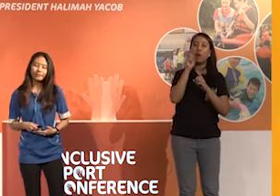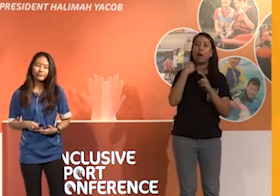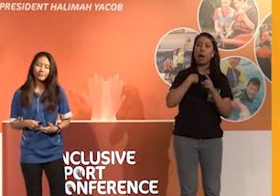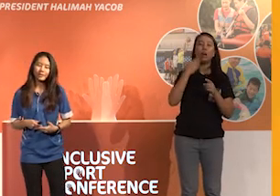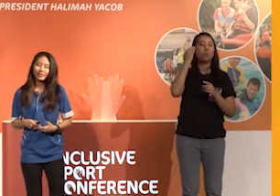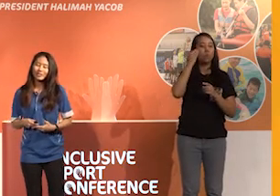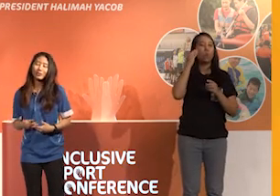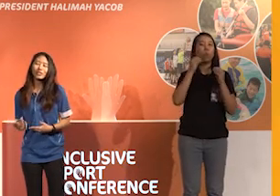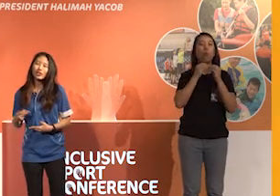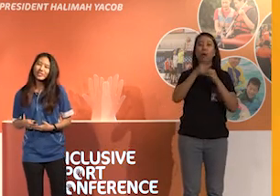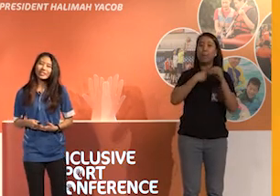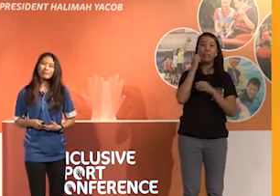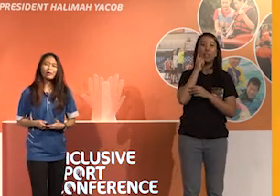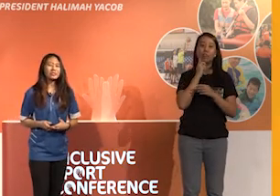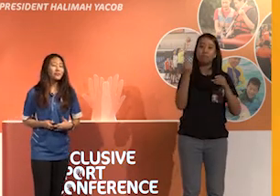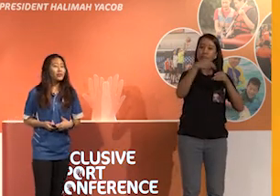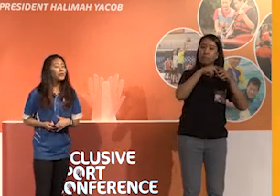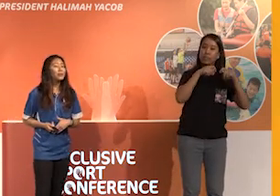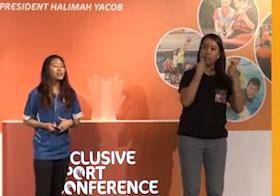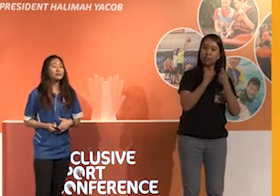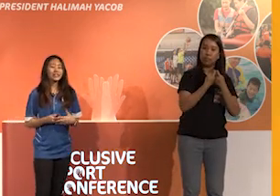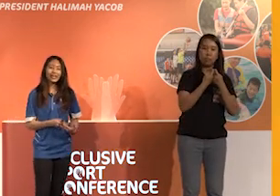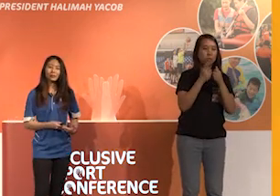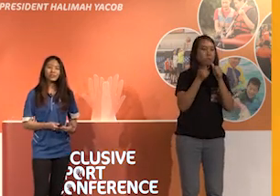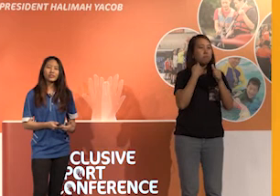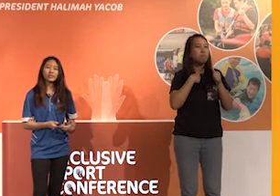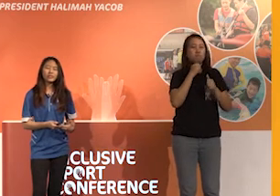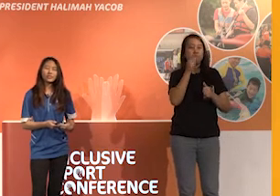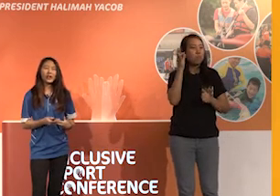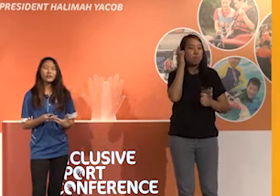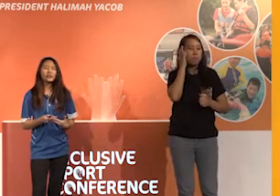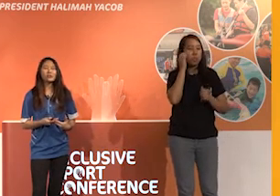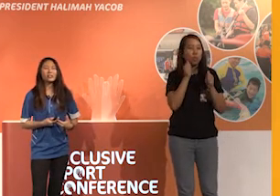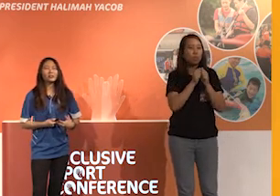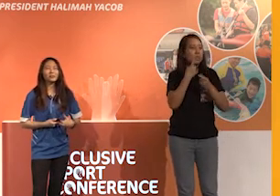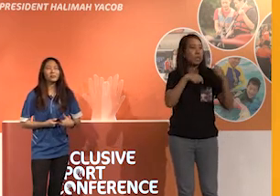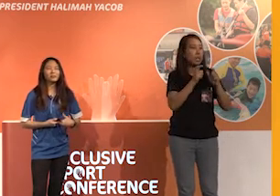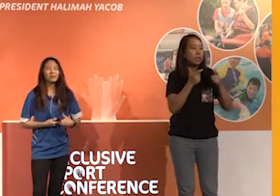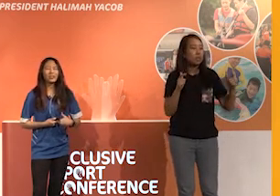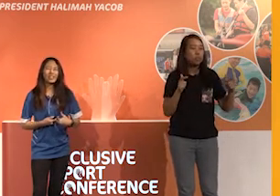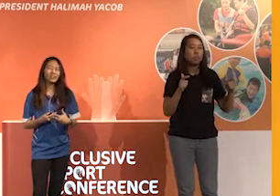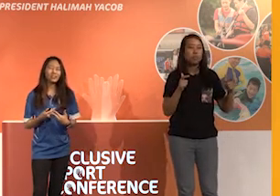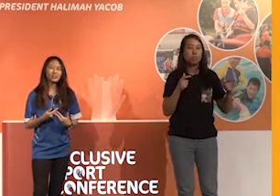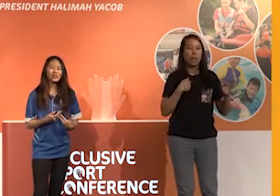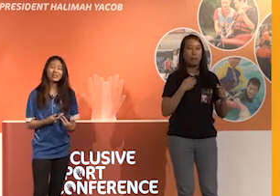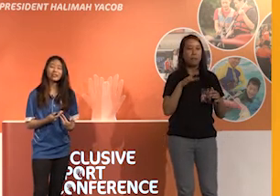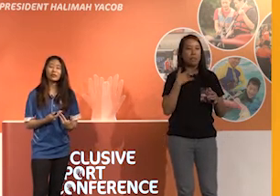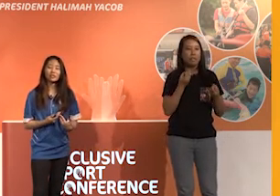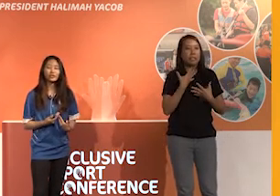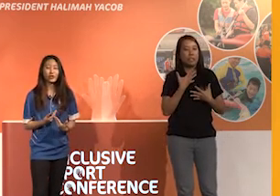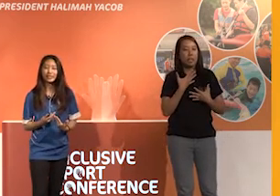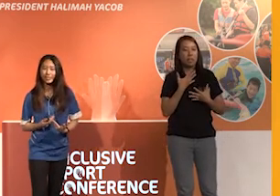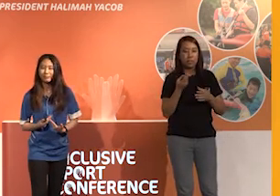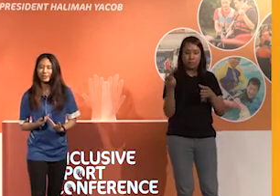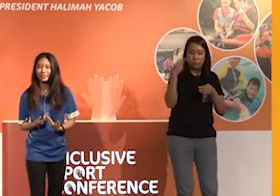the team. So when I joined the team, I was not very familiar with sign language. So I felt a bit quite scared to